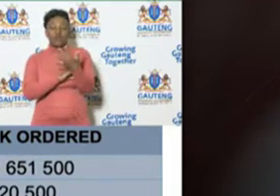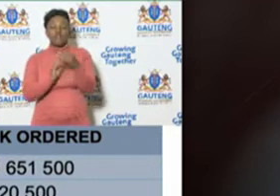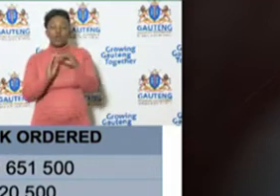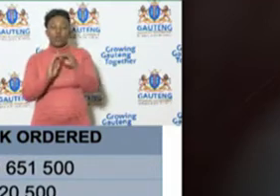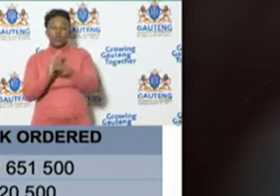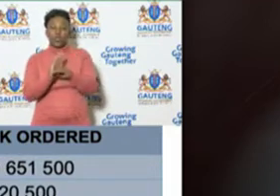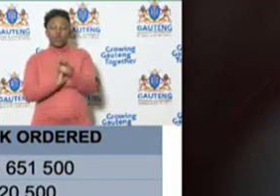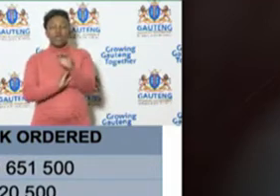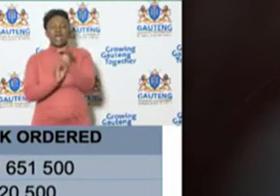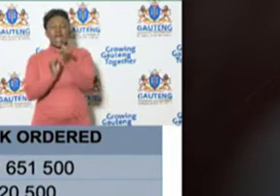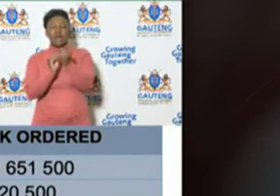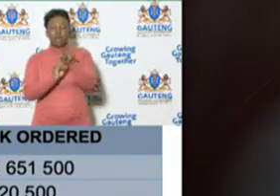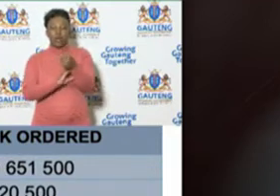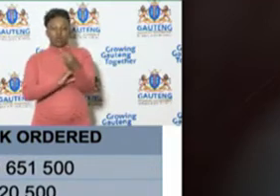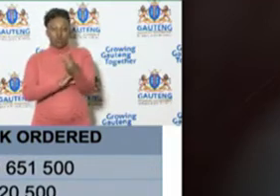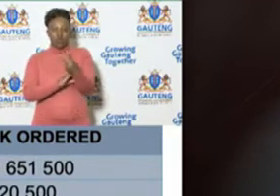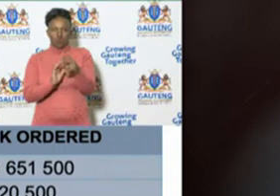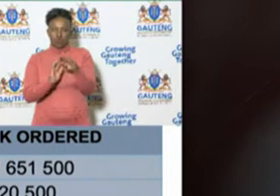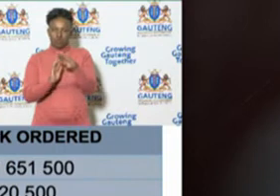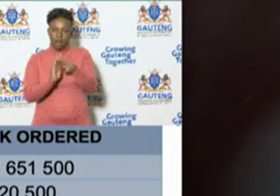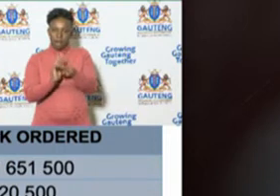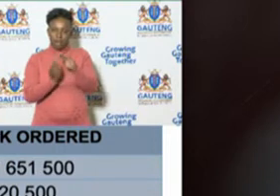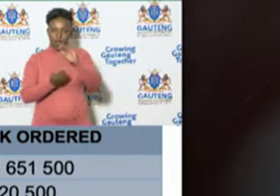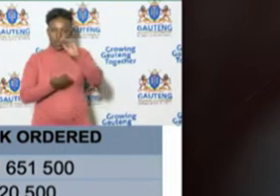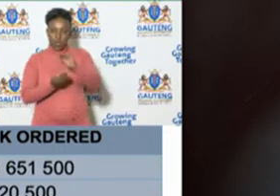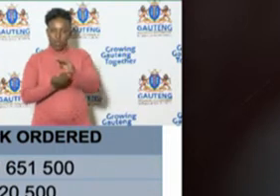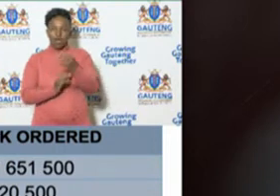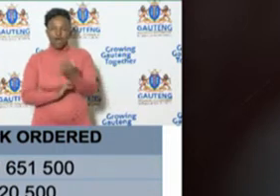million, but we always have to have